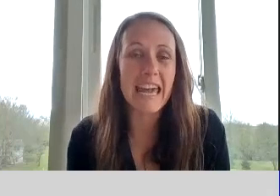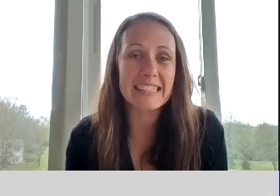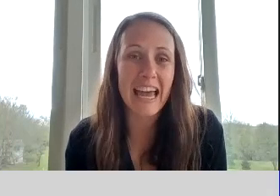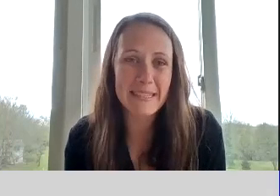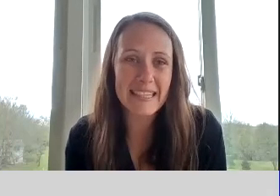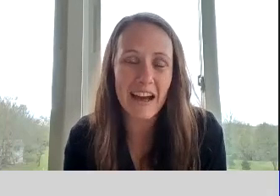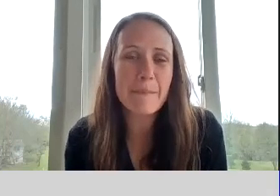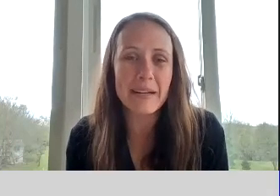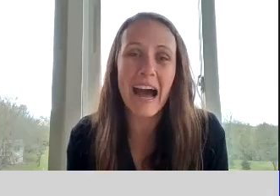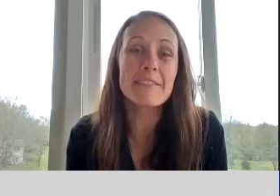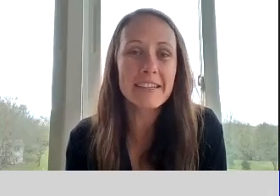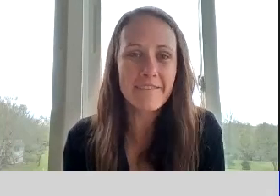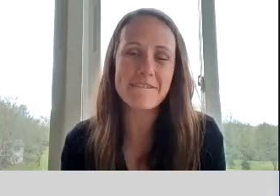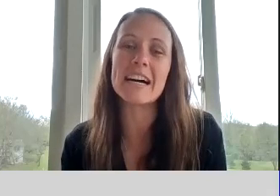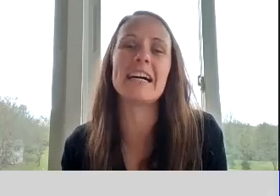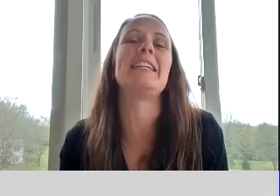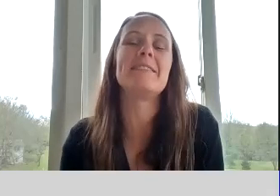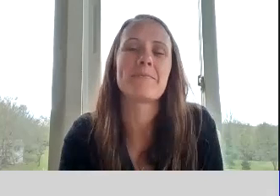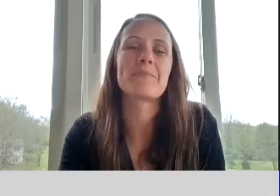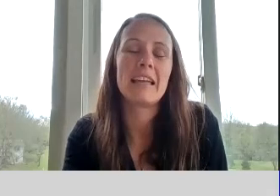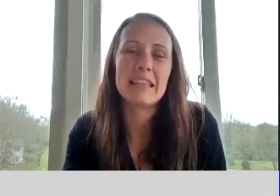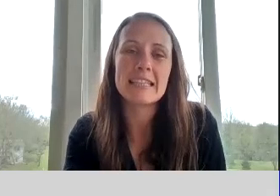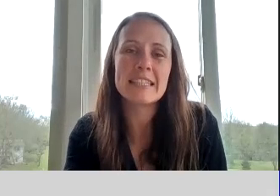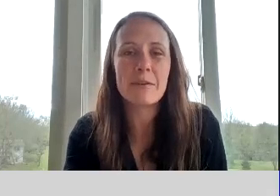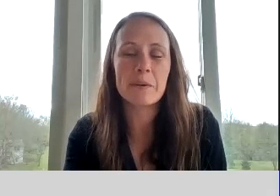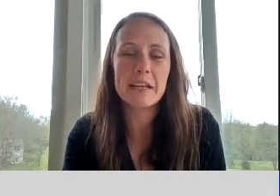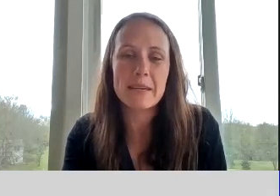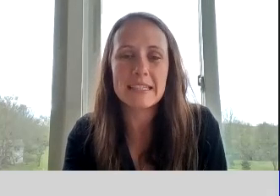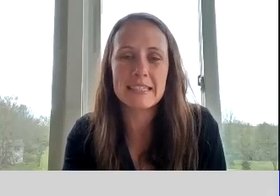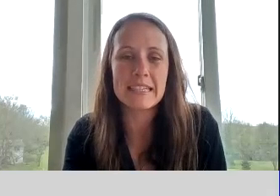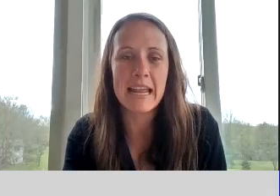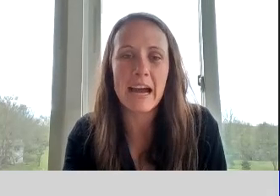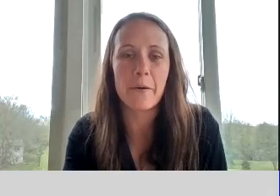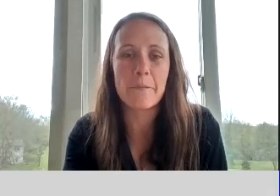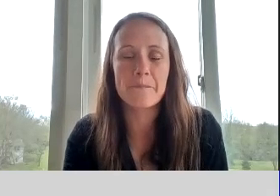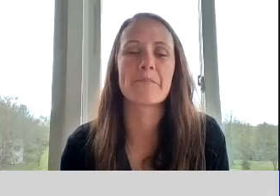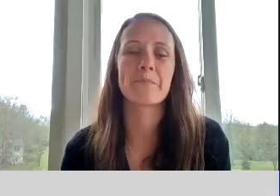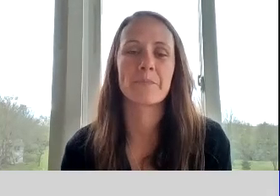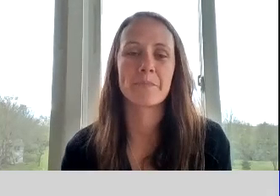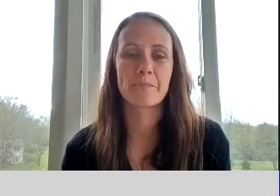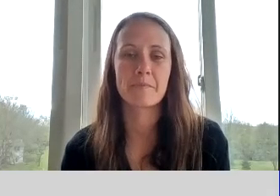All right, time to get up and have some fun. Let's see what we're gonna do now.